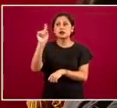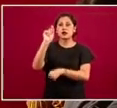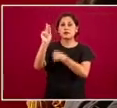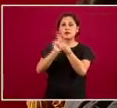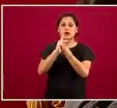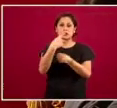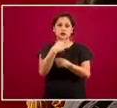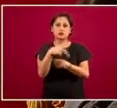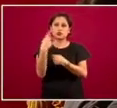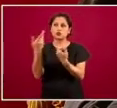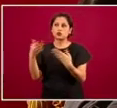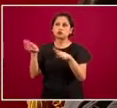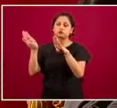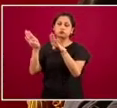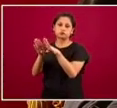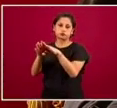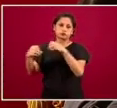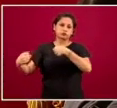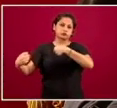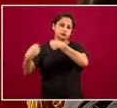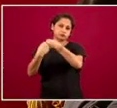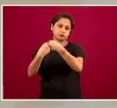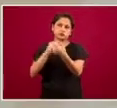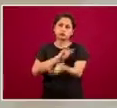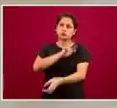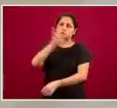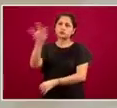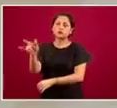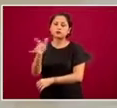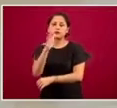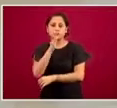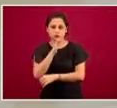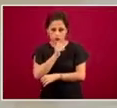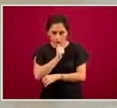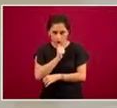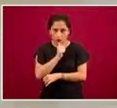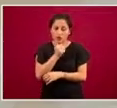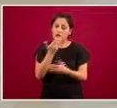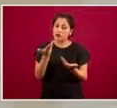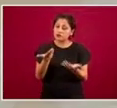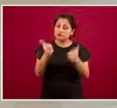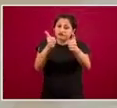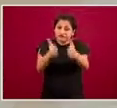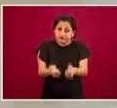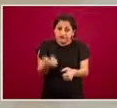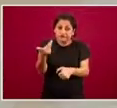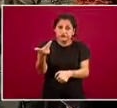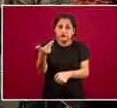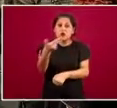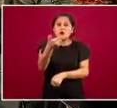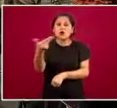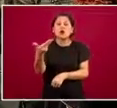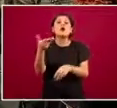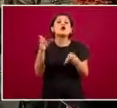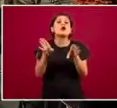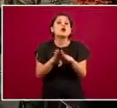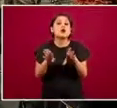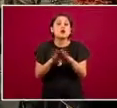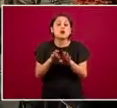of reasons, either because their flights got cancelled or because their home countries closed their